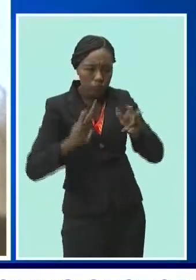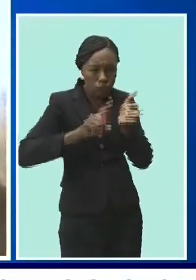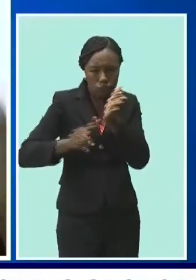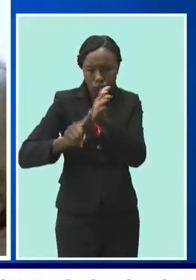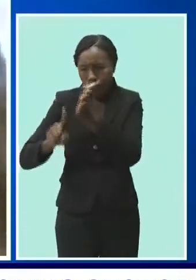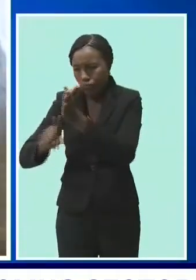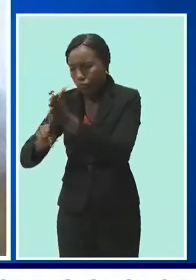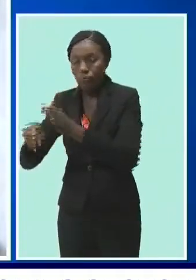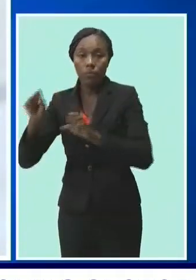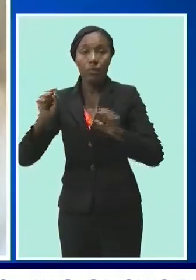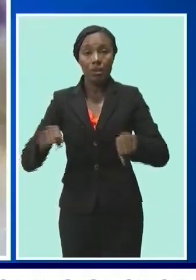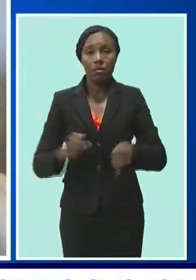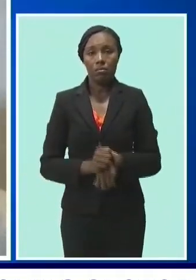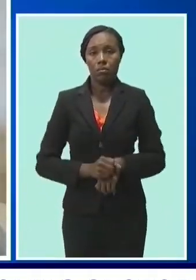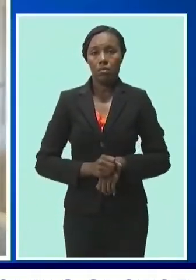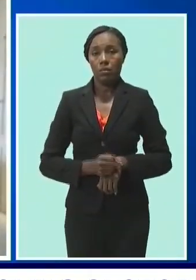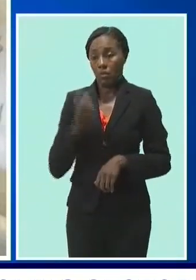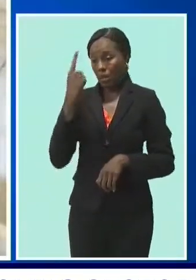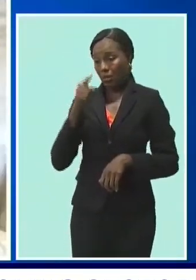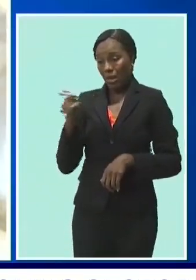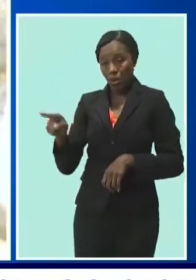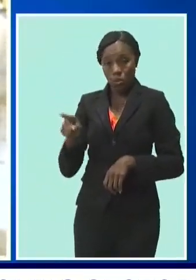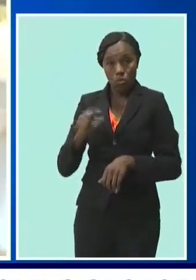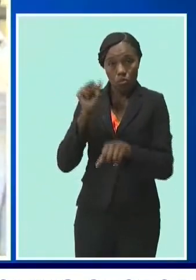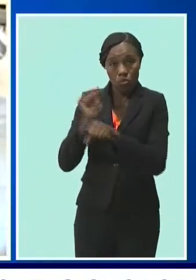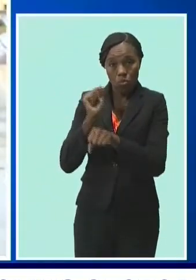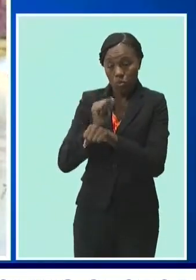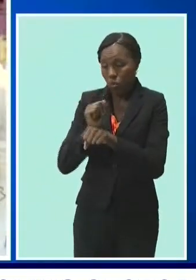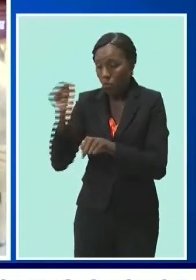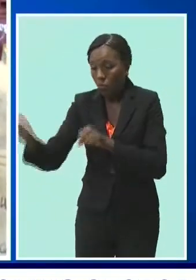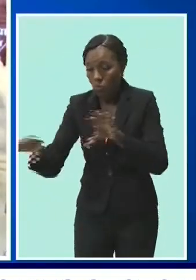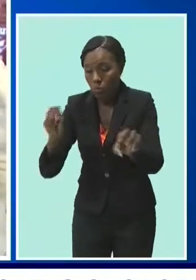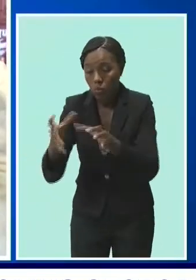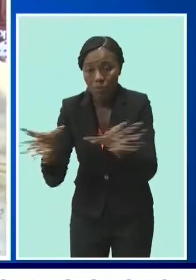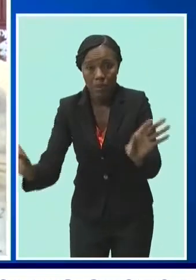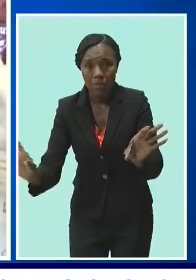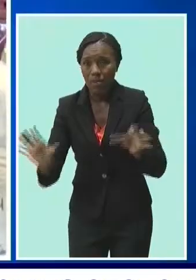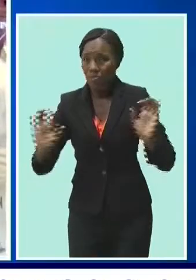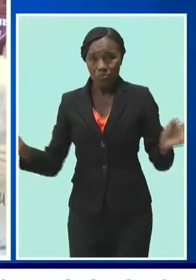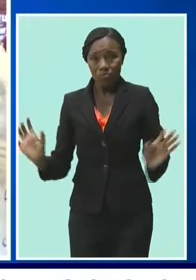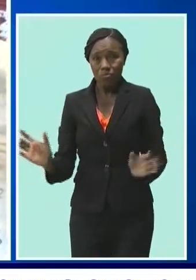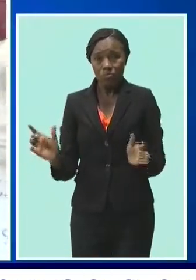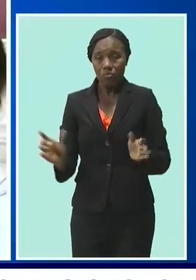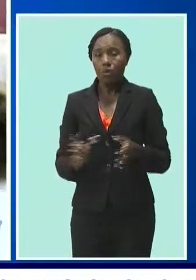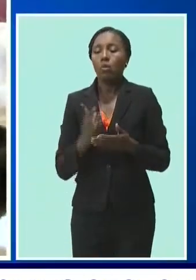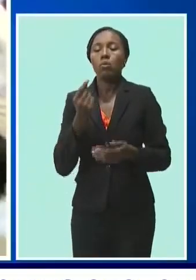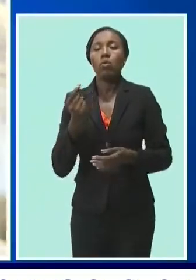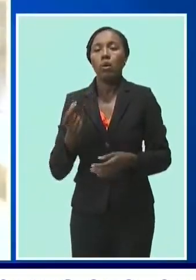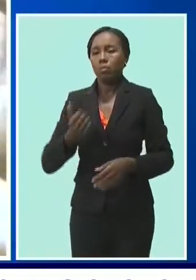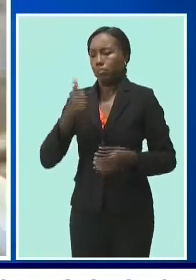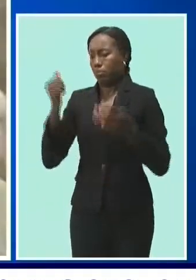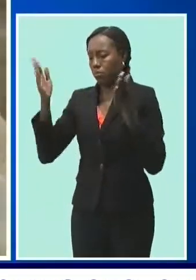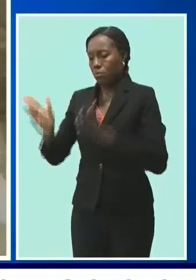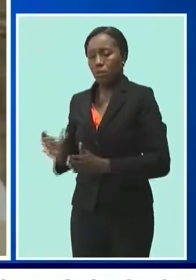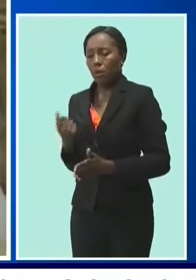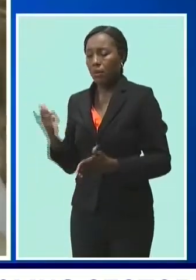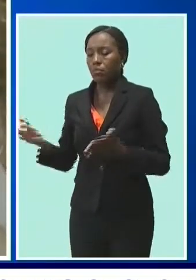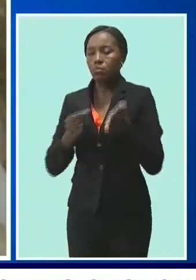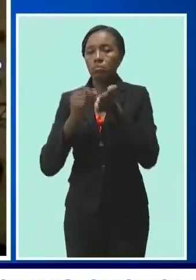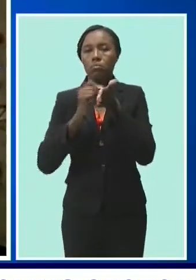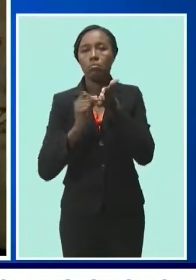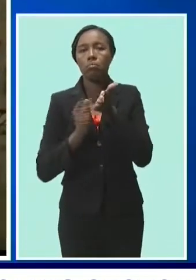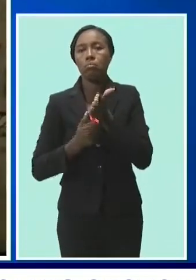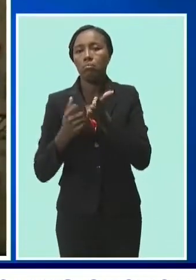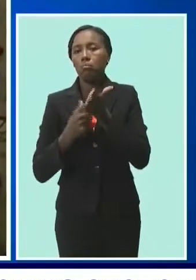you ought to do, then I'm saying to you that he can write you up there and then, or should write you up there and then, so that we don't have to come now